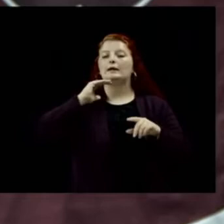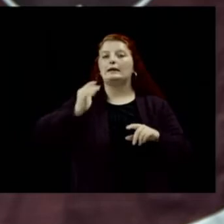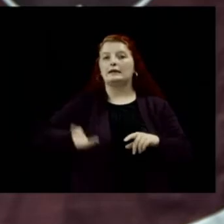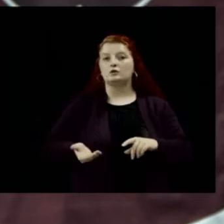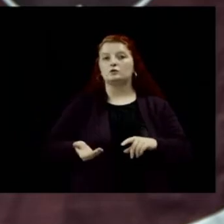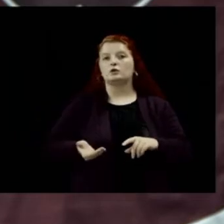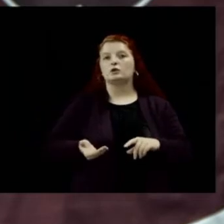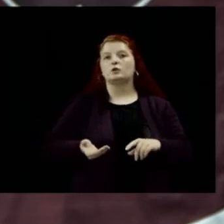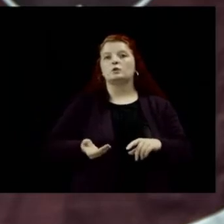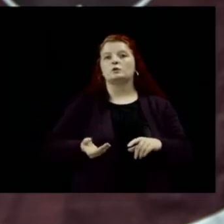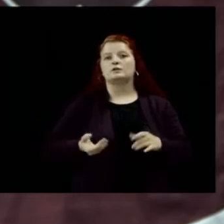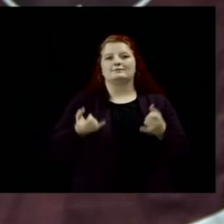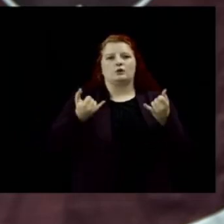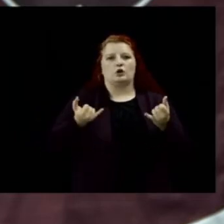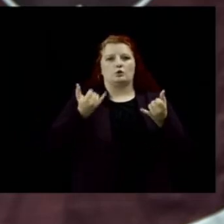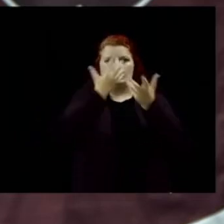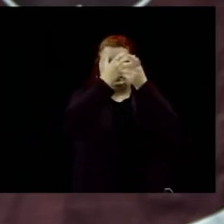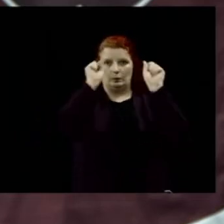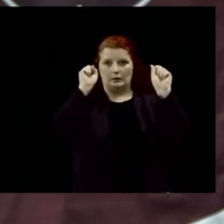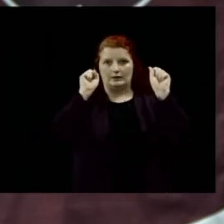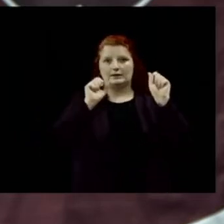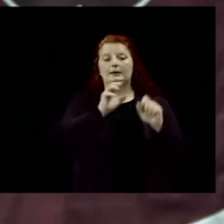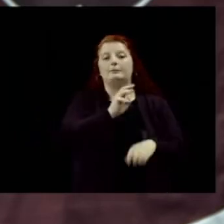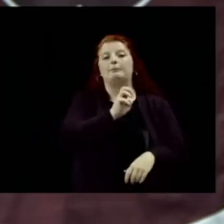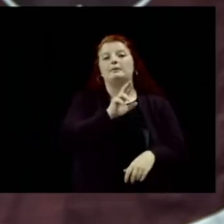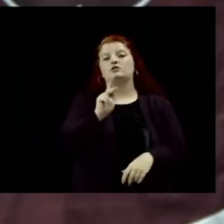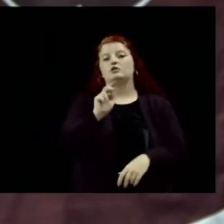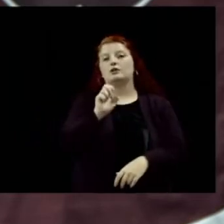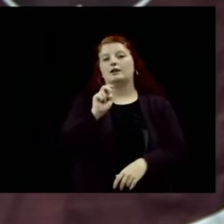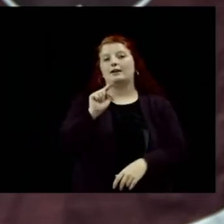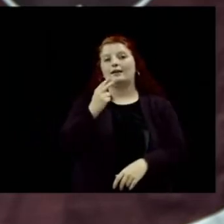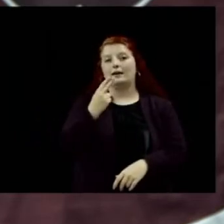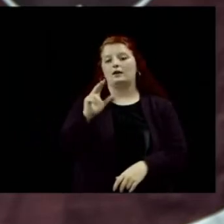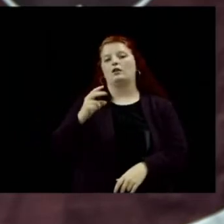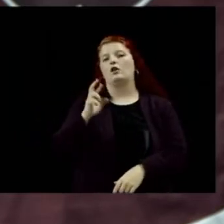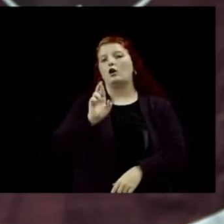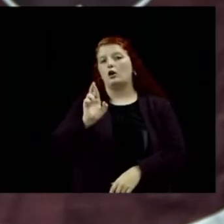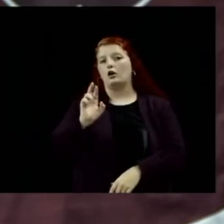interim president, Mr. Kenneth R. Hewitt.